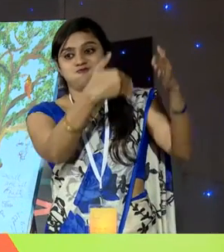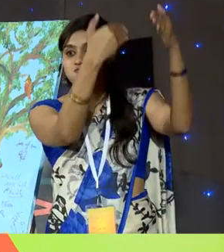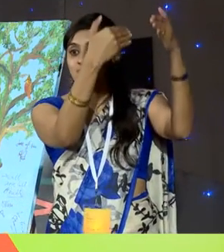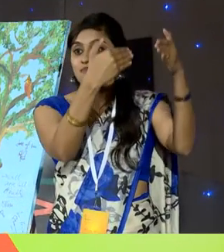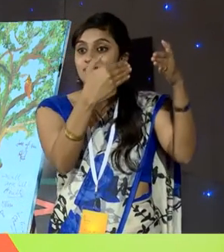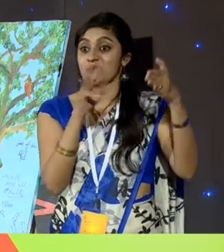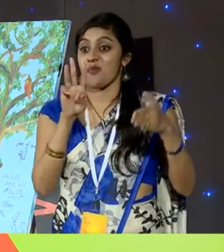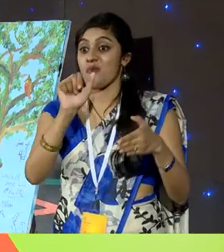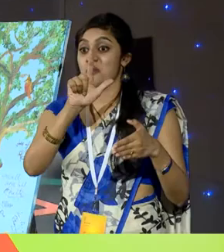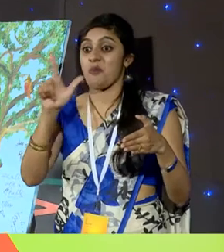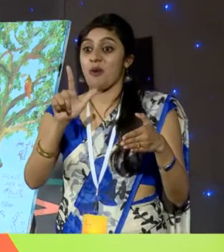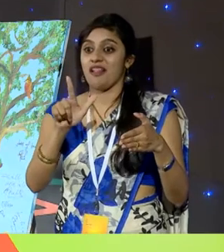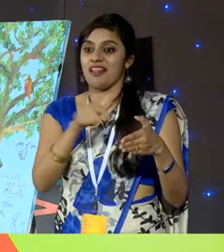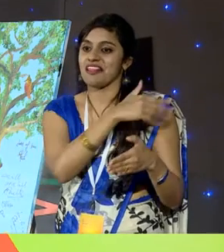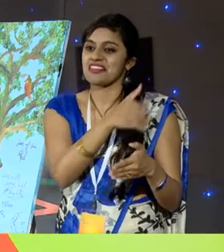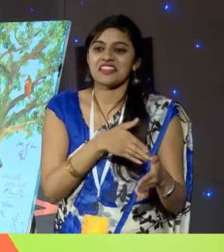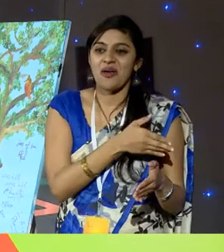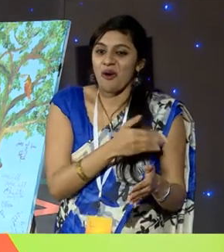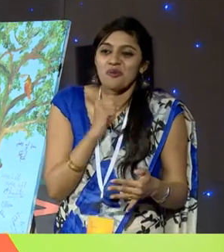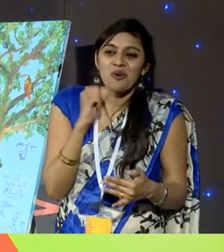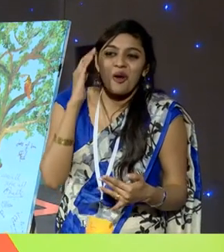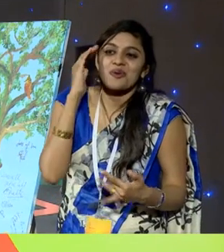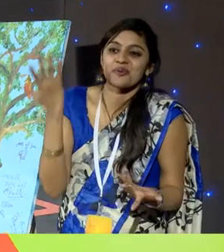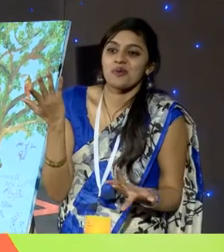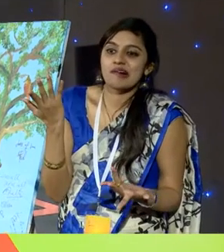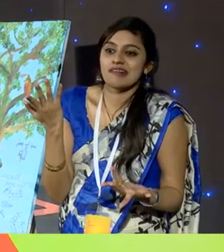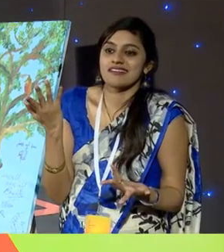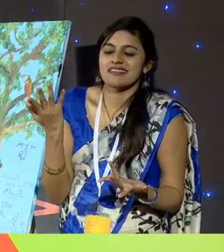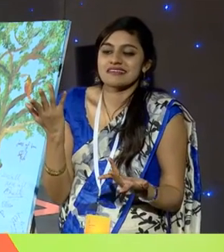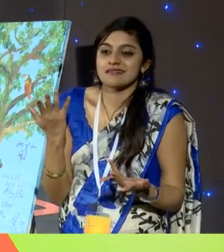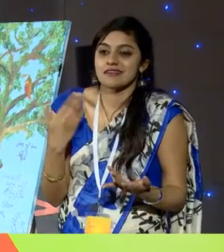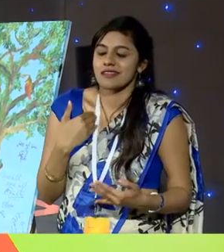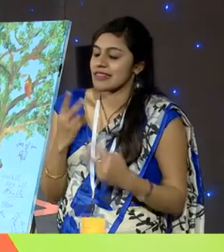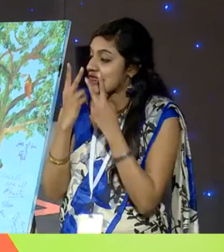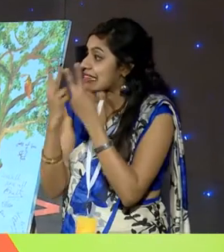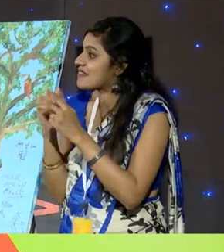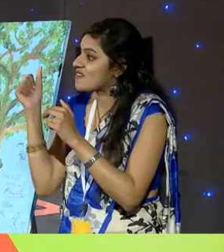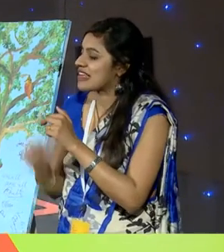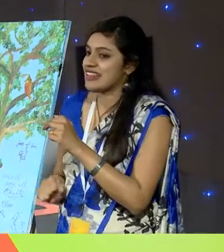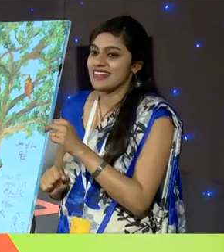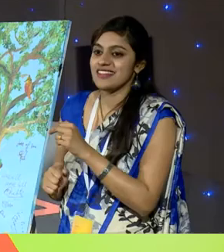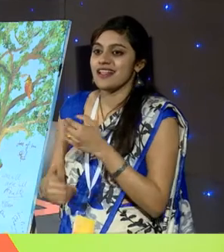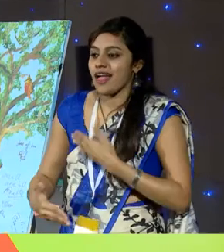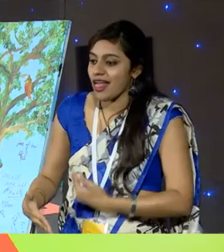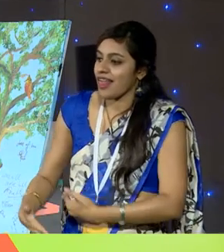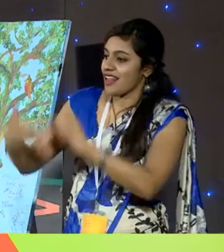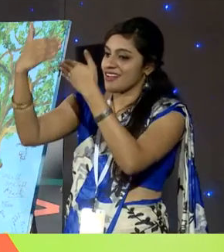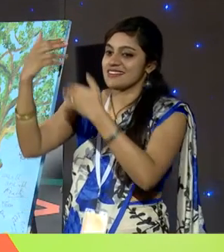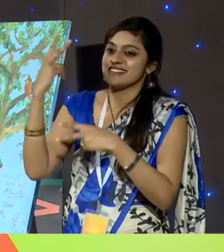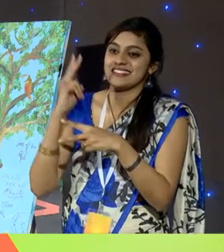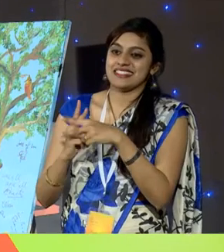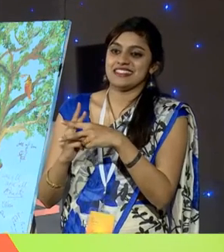complete. Not all our ideas are adequate, okay? Why? Because